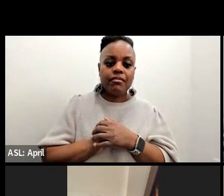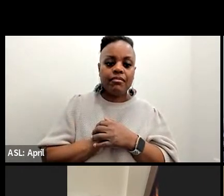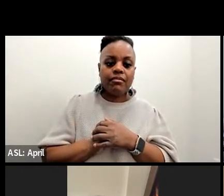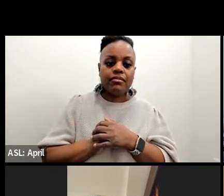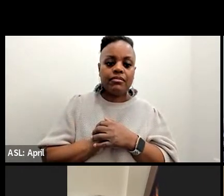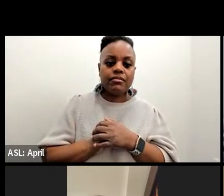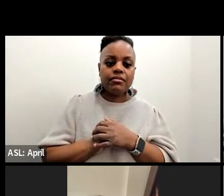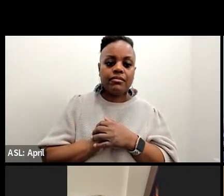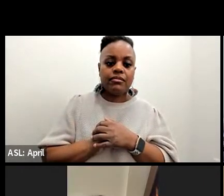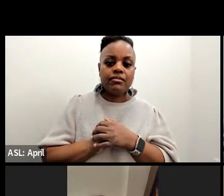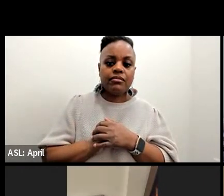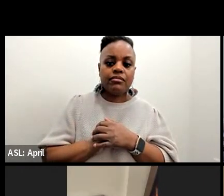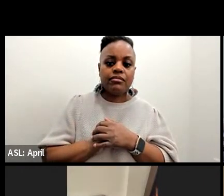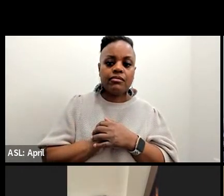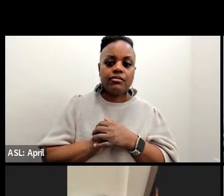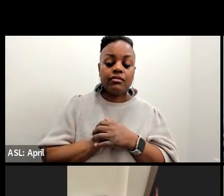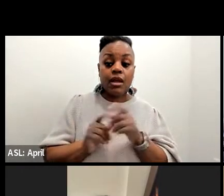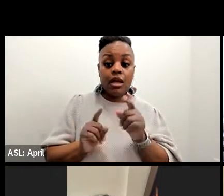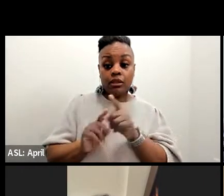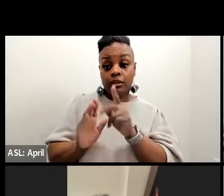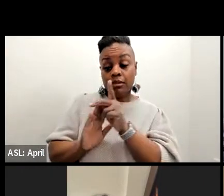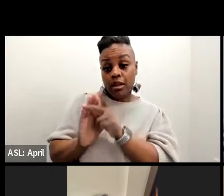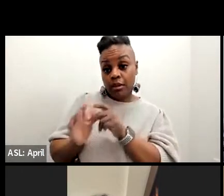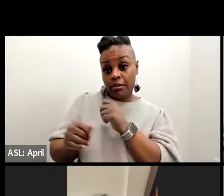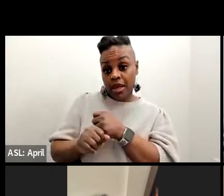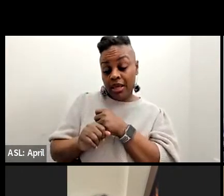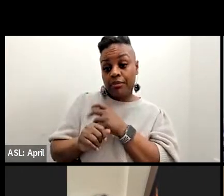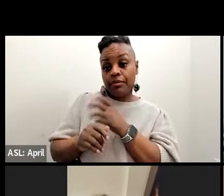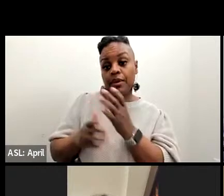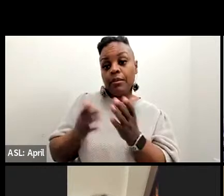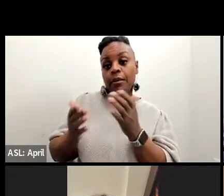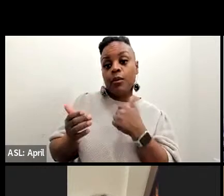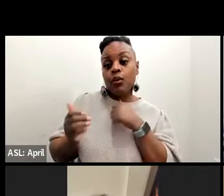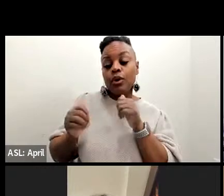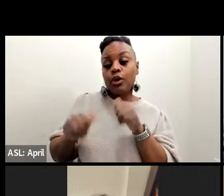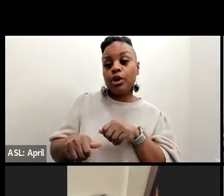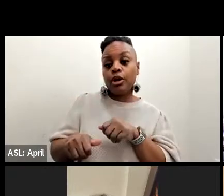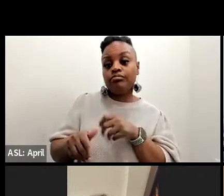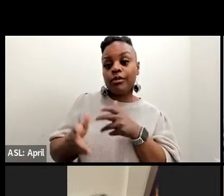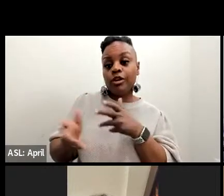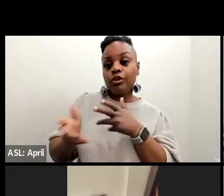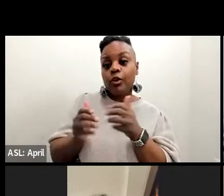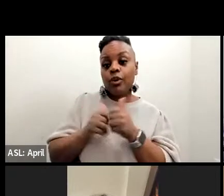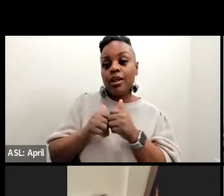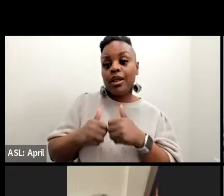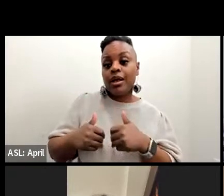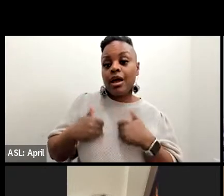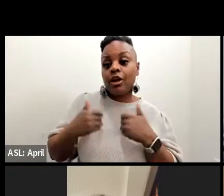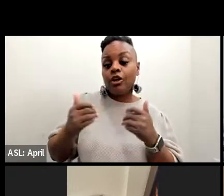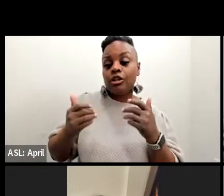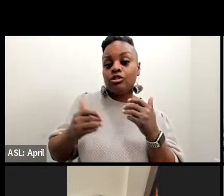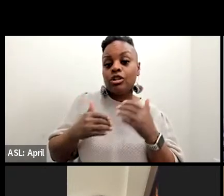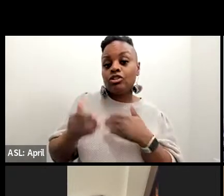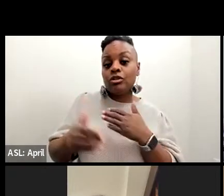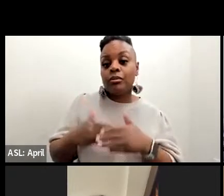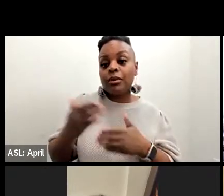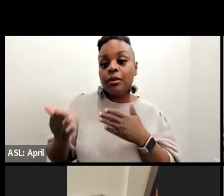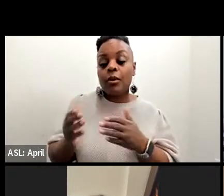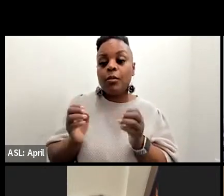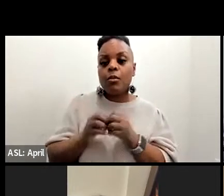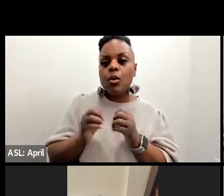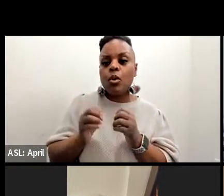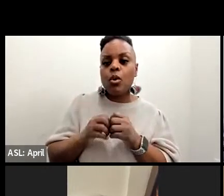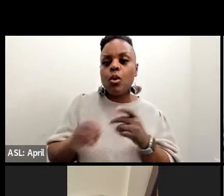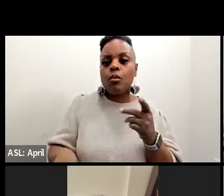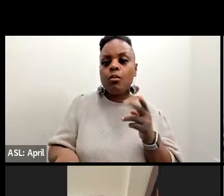these younger generations who seem to be a bit more, not even progressive necessarily in terms of ideology, although they often